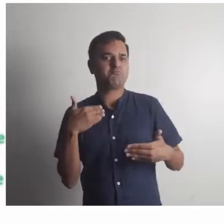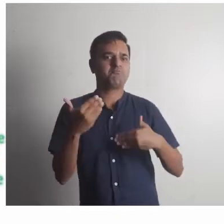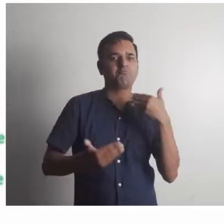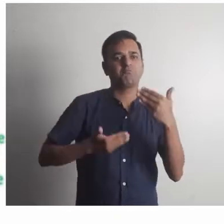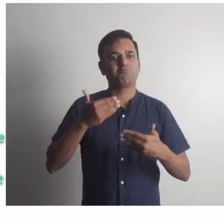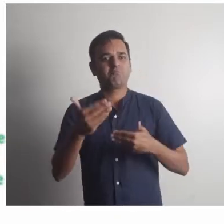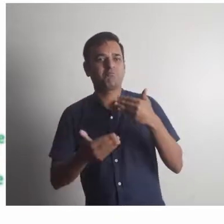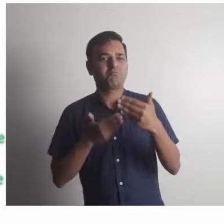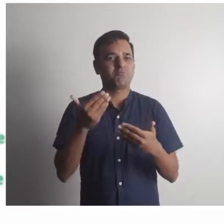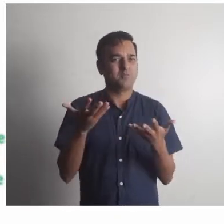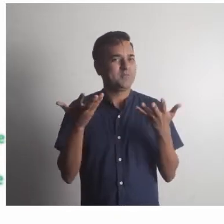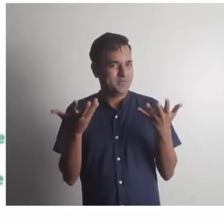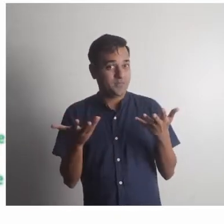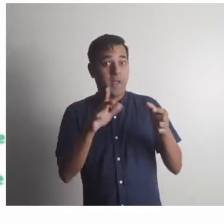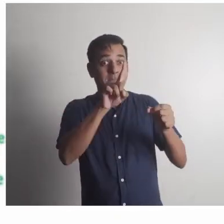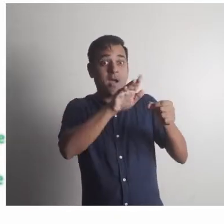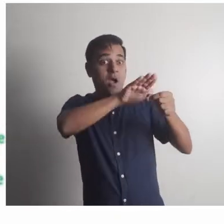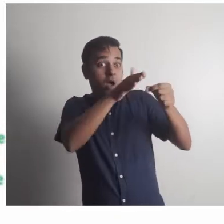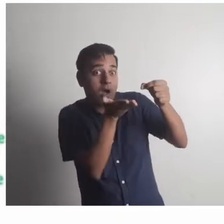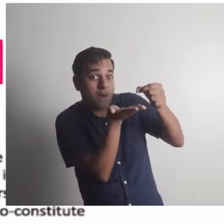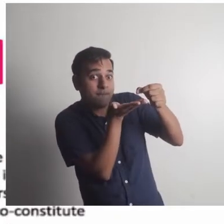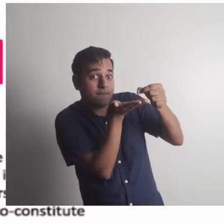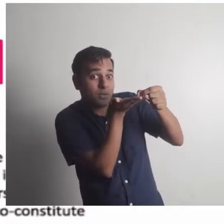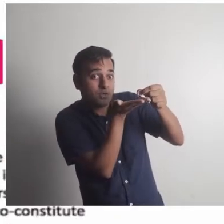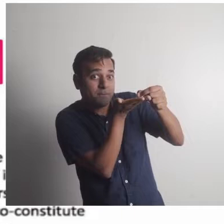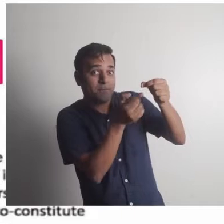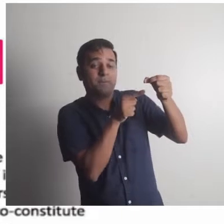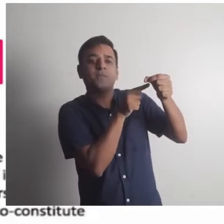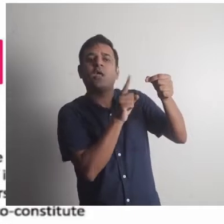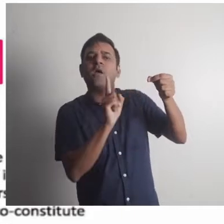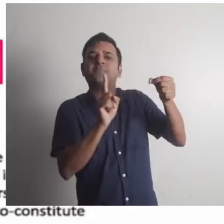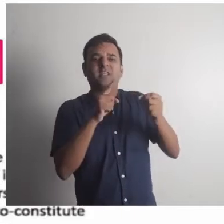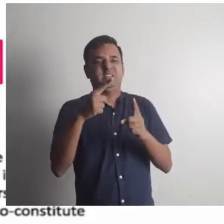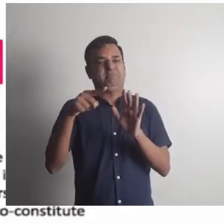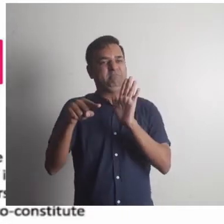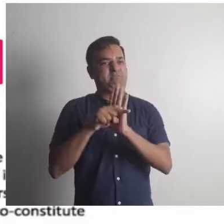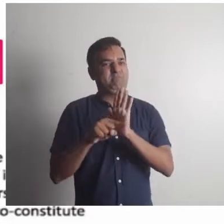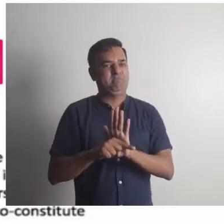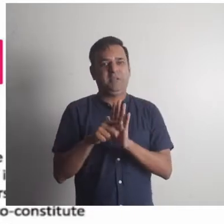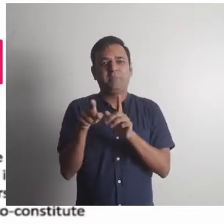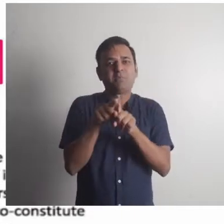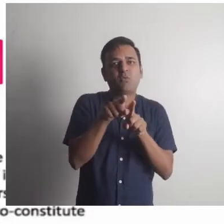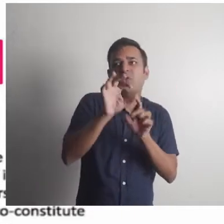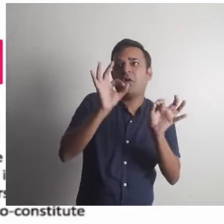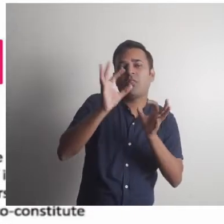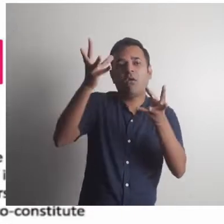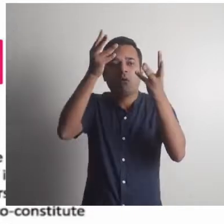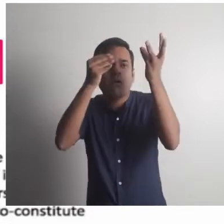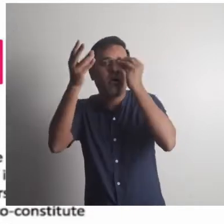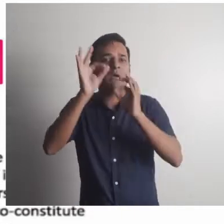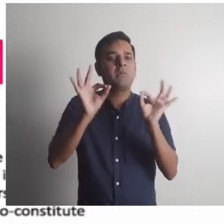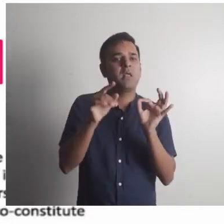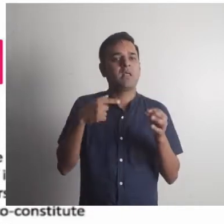at a very kind of basic level, and then we break it down even more. This coin model figure 2 really helps